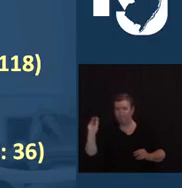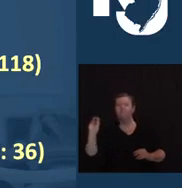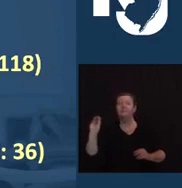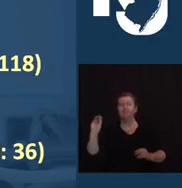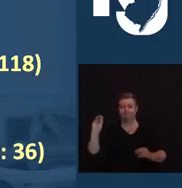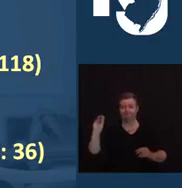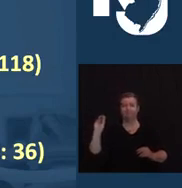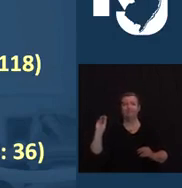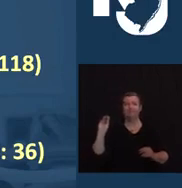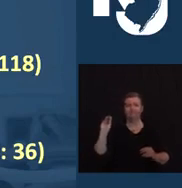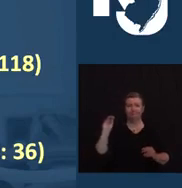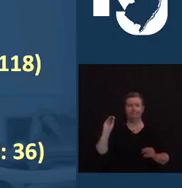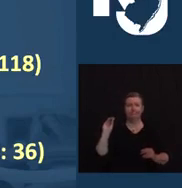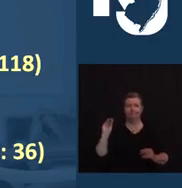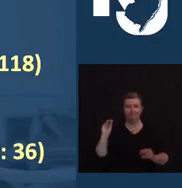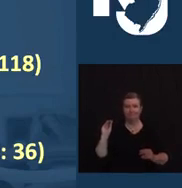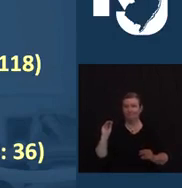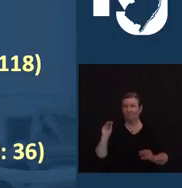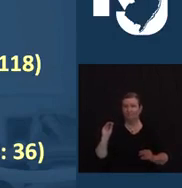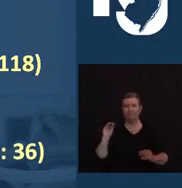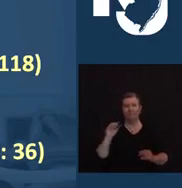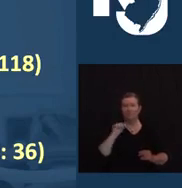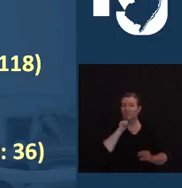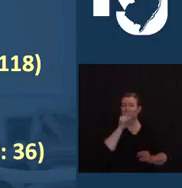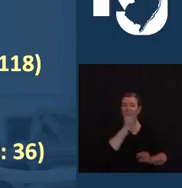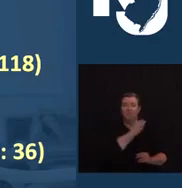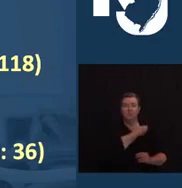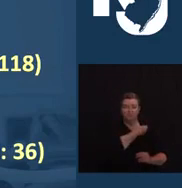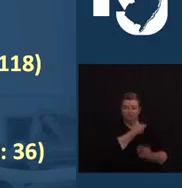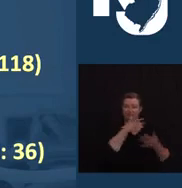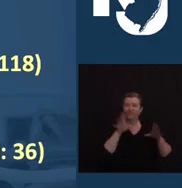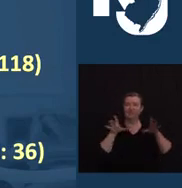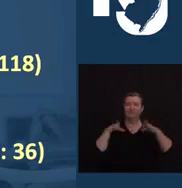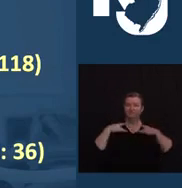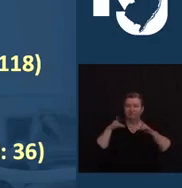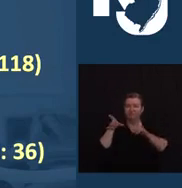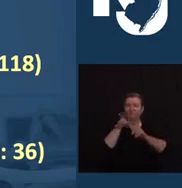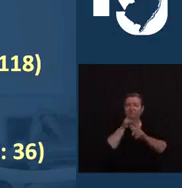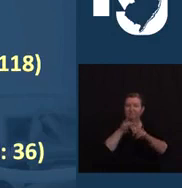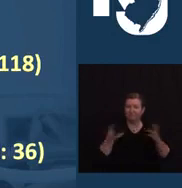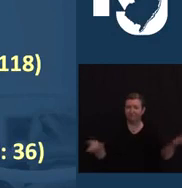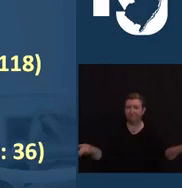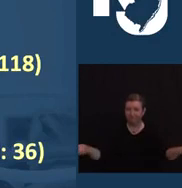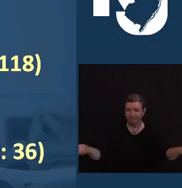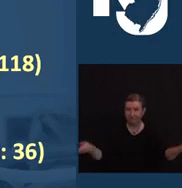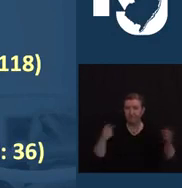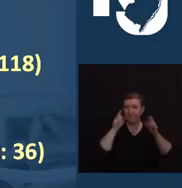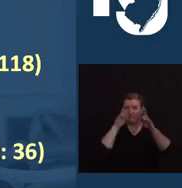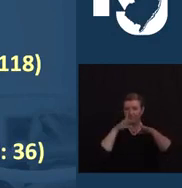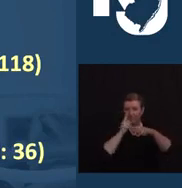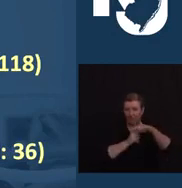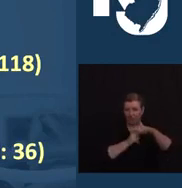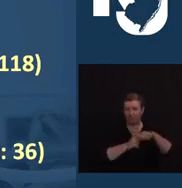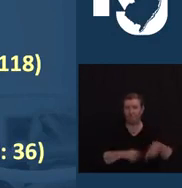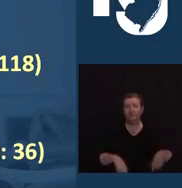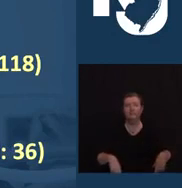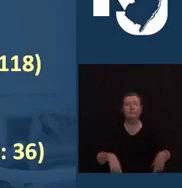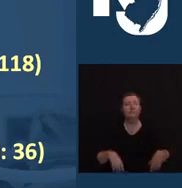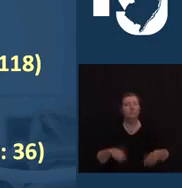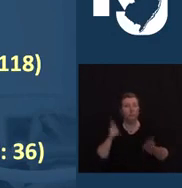results returned. And of the 1,637 fully vaccinated individuals who did test